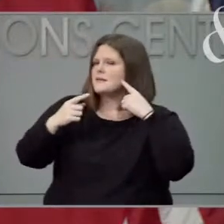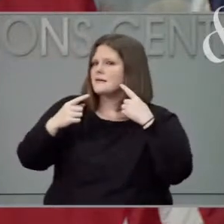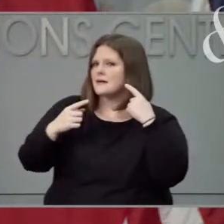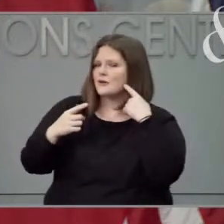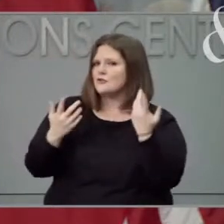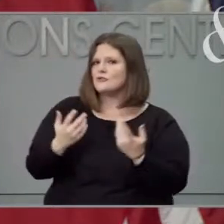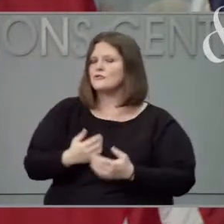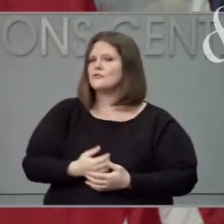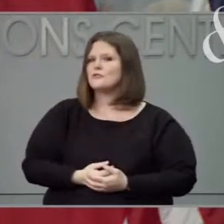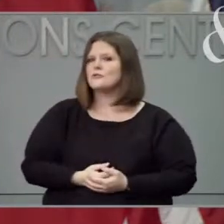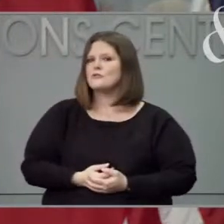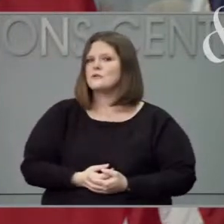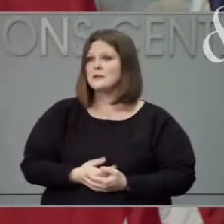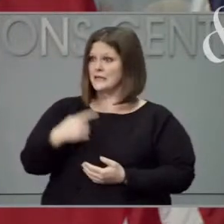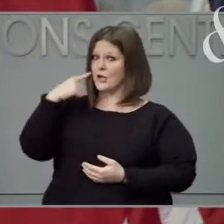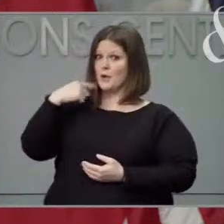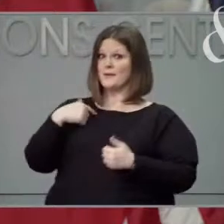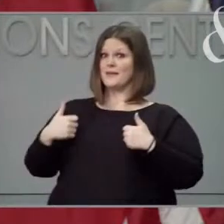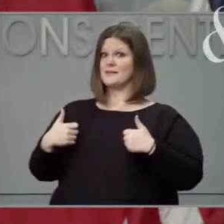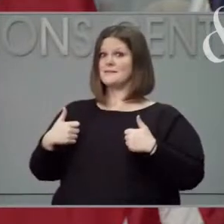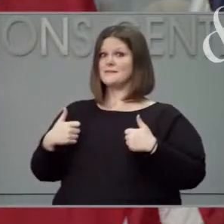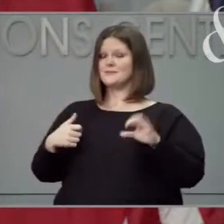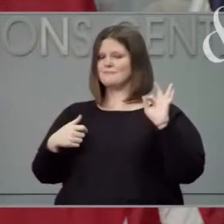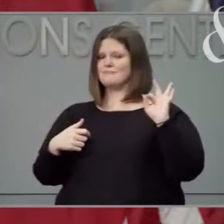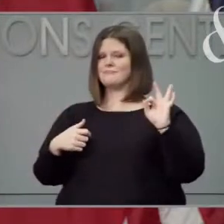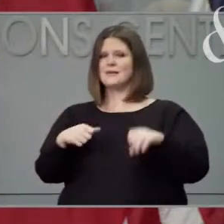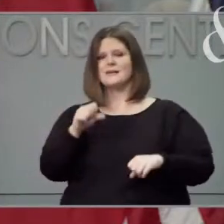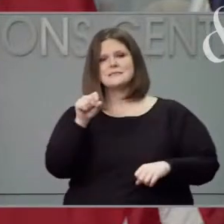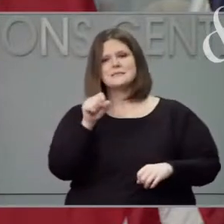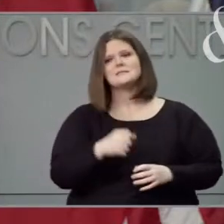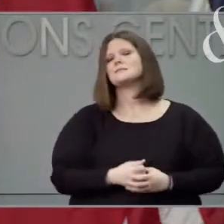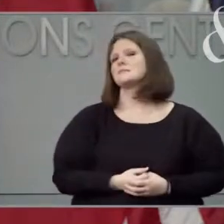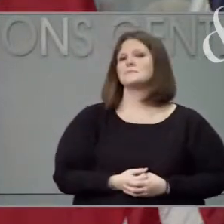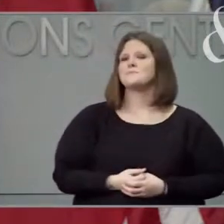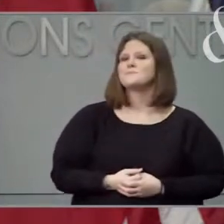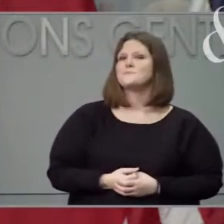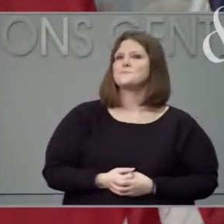perhaps. Can you hear me now? Yes, I can.